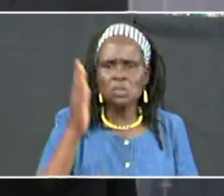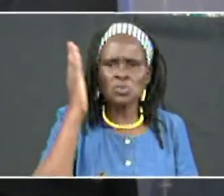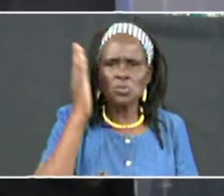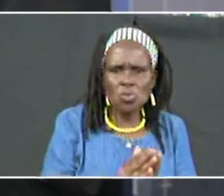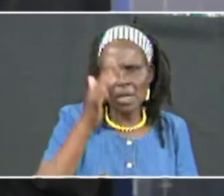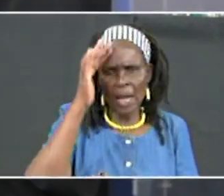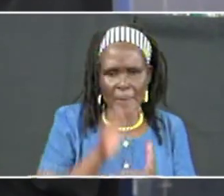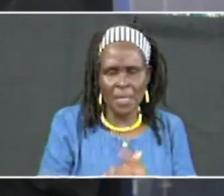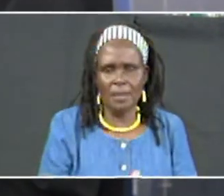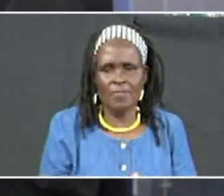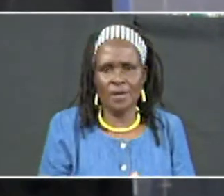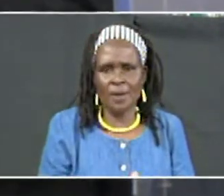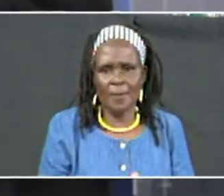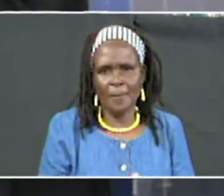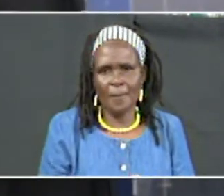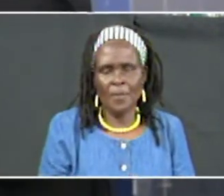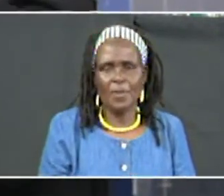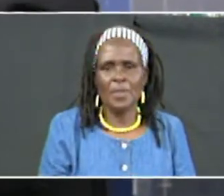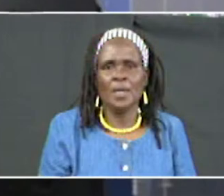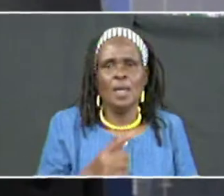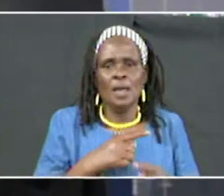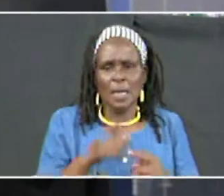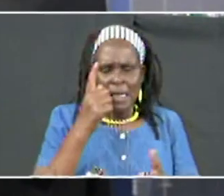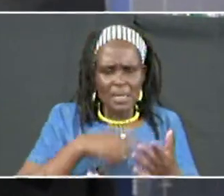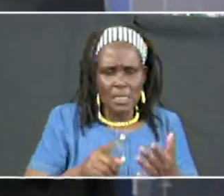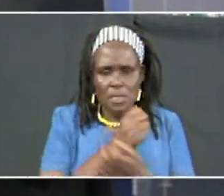believer. That she loves God.